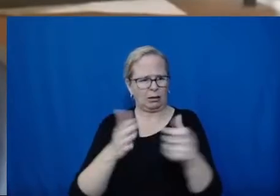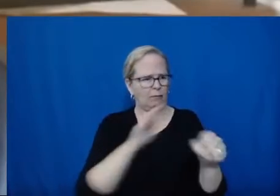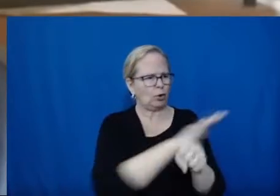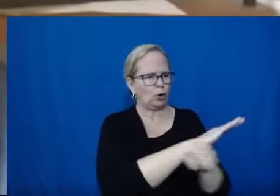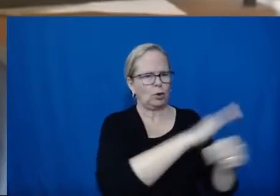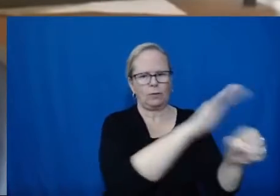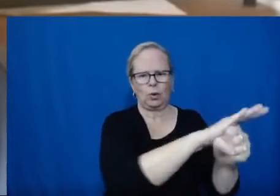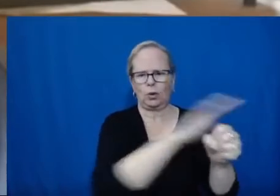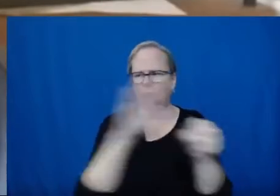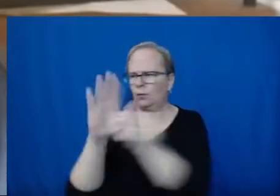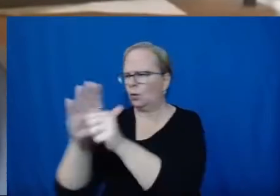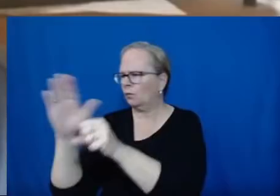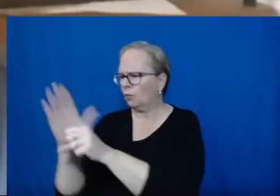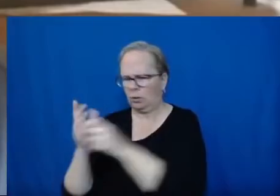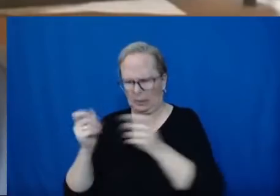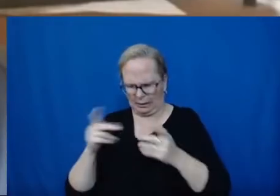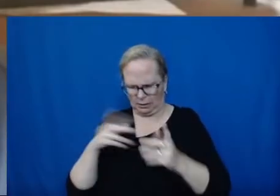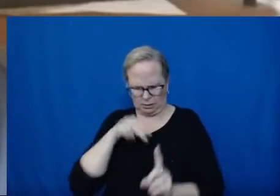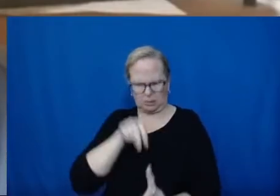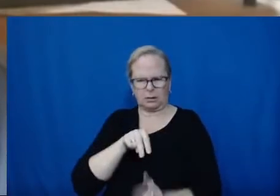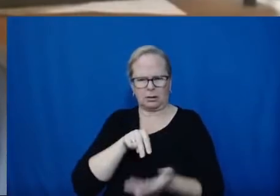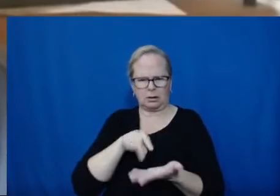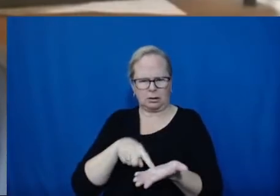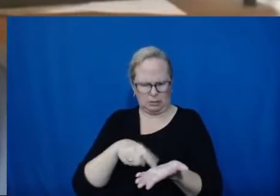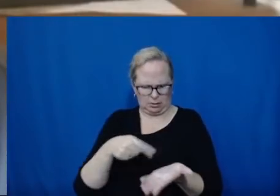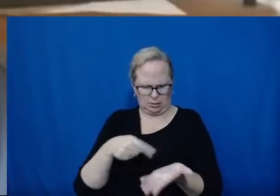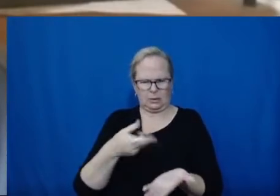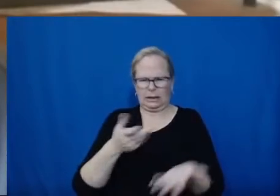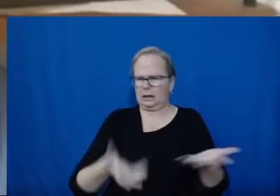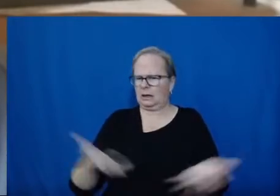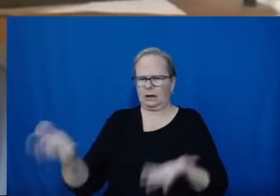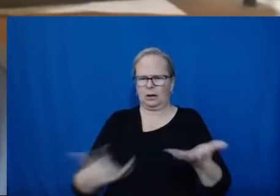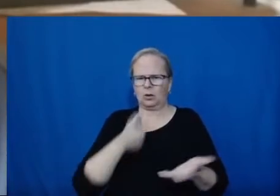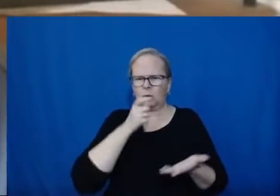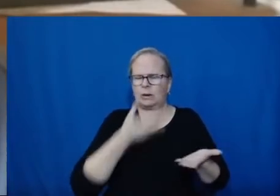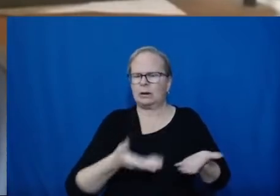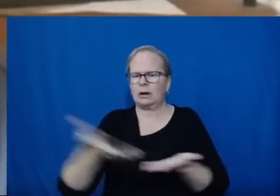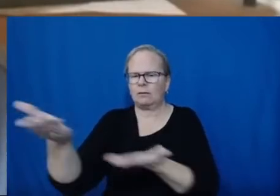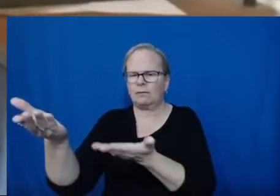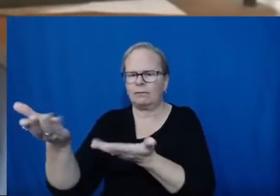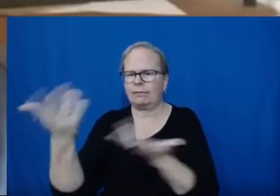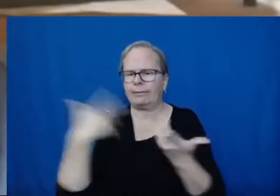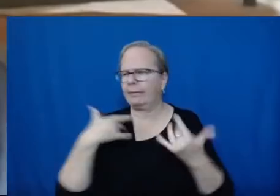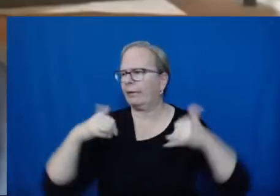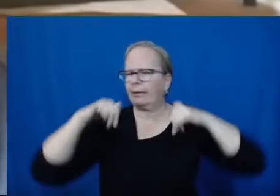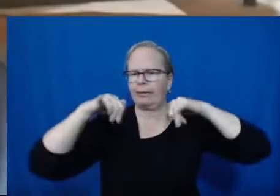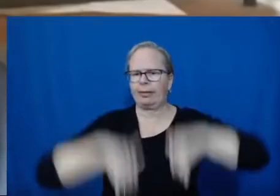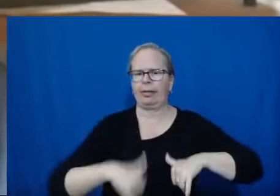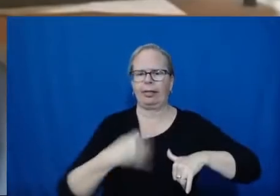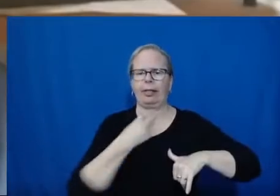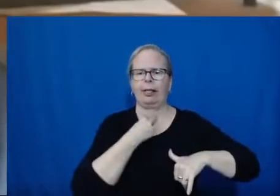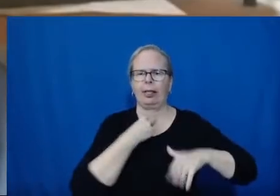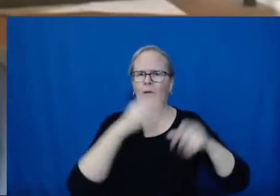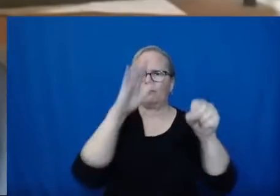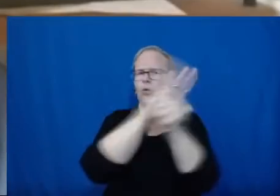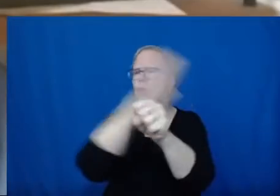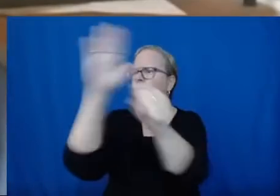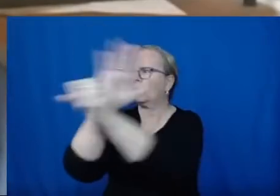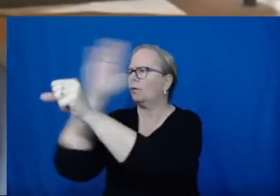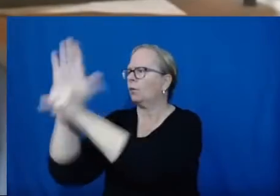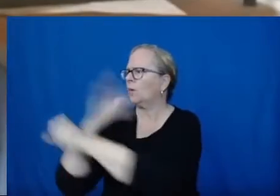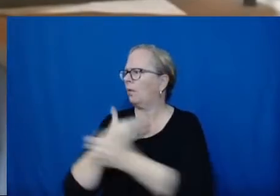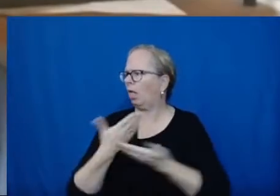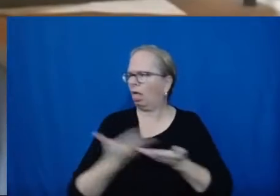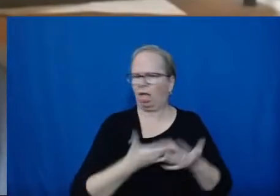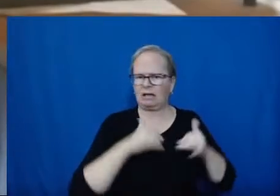required to monitor patients that we would be typically send out because there are simply no spaces to send them to. We were being told to hold off on